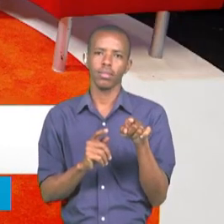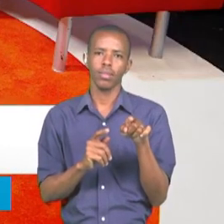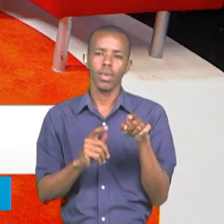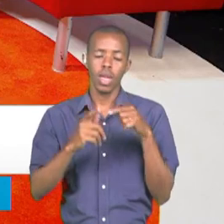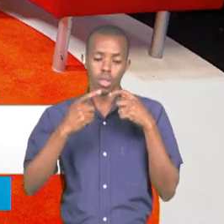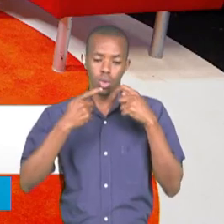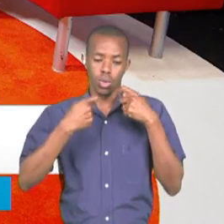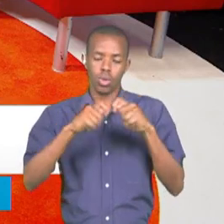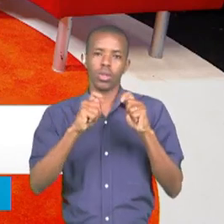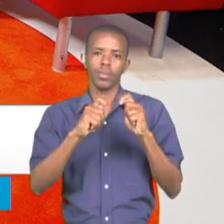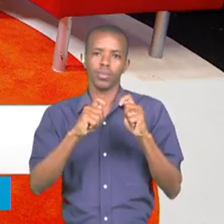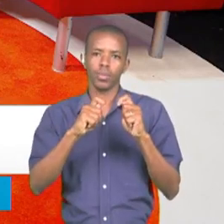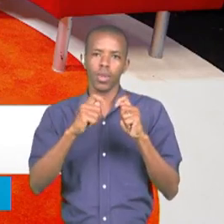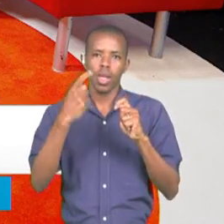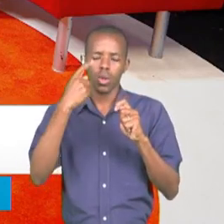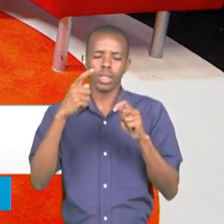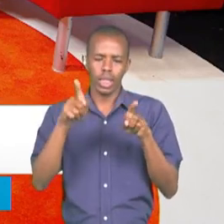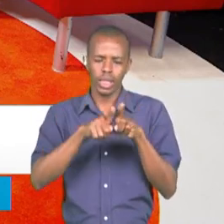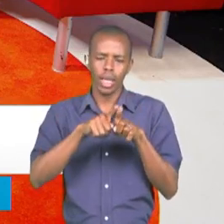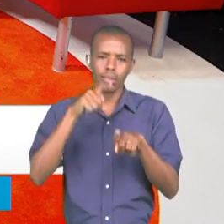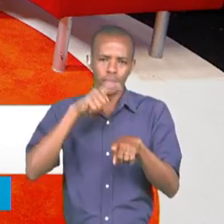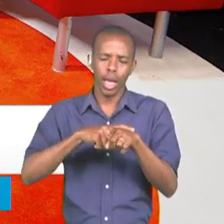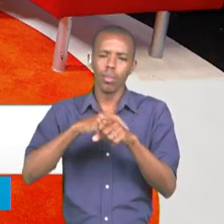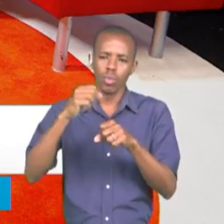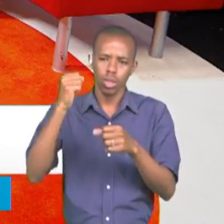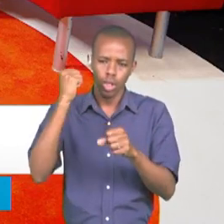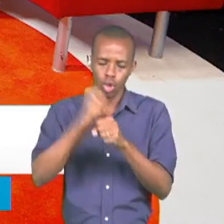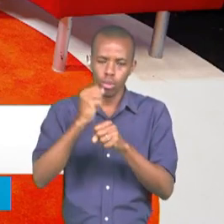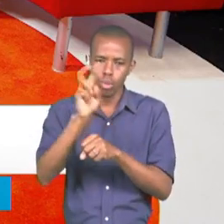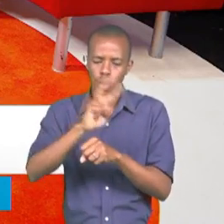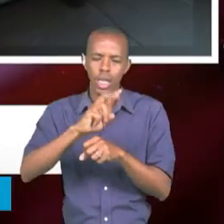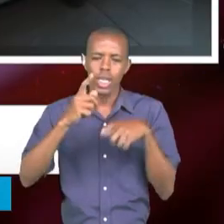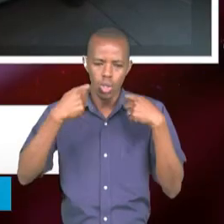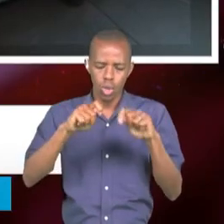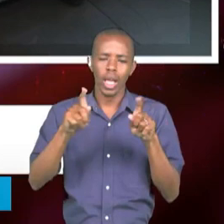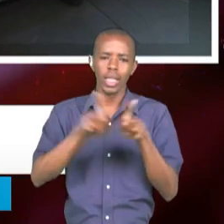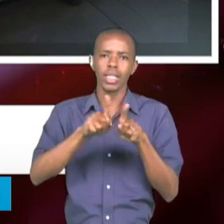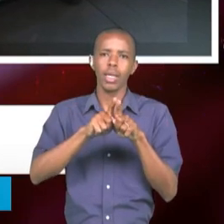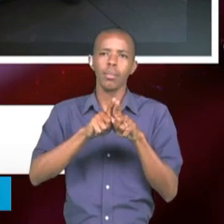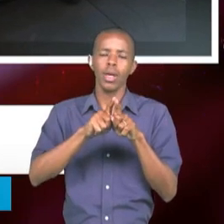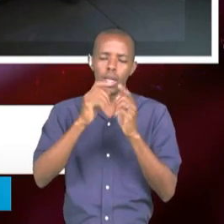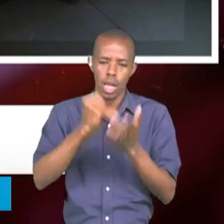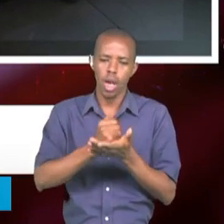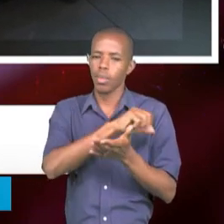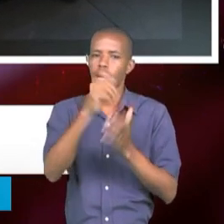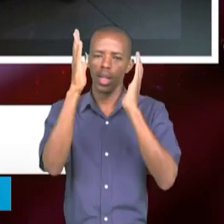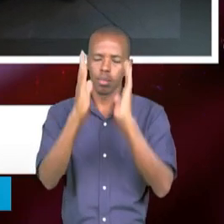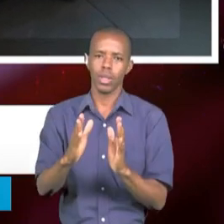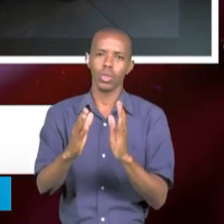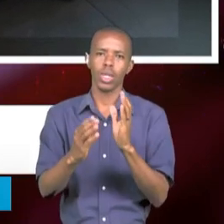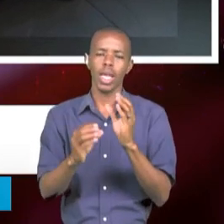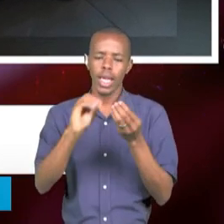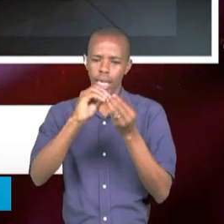Try to, you see, the same way you're looking for a job, try to be the person to help someone through that. Like, create